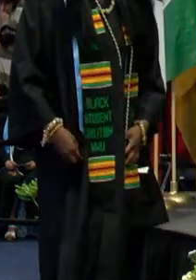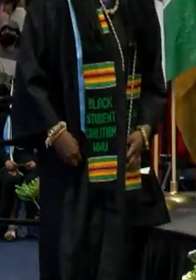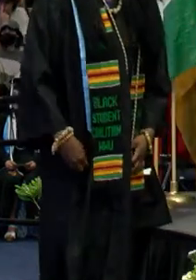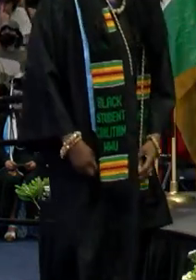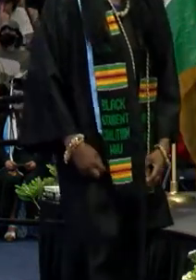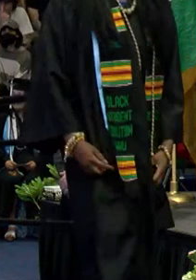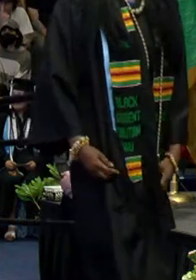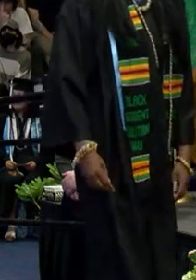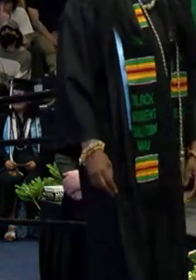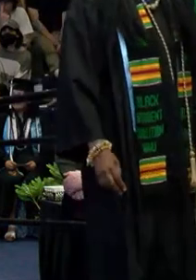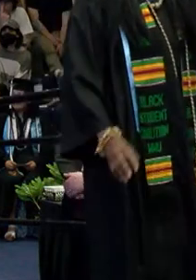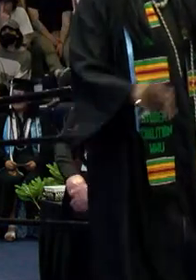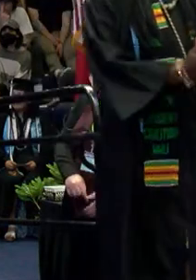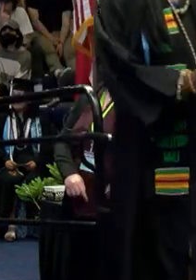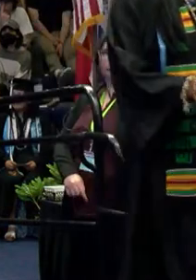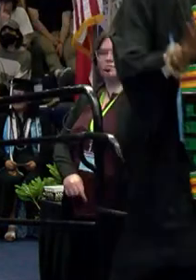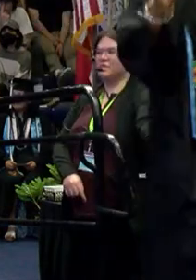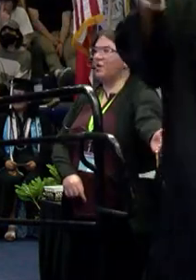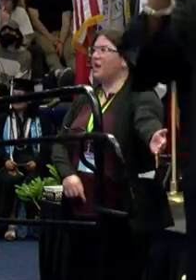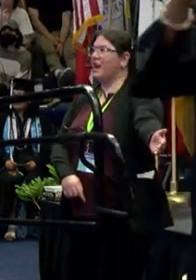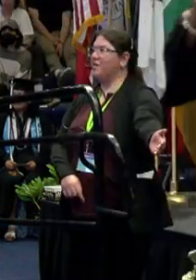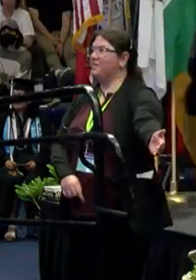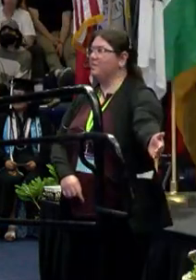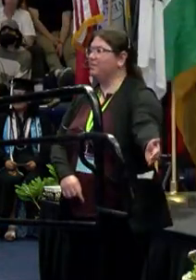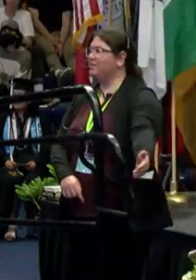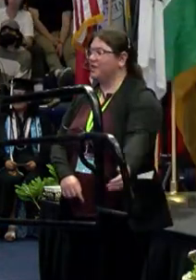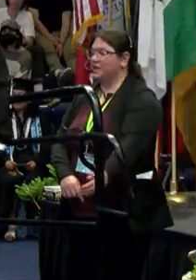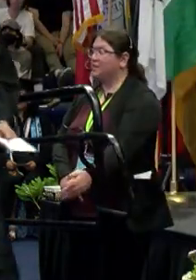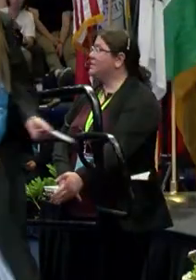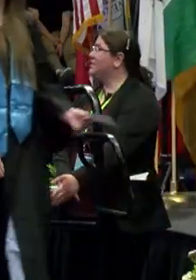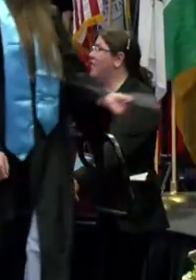Joy Elorm Wardle.